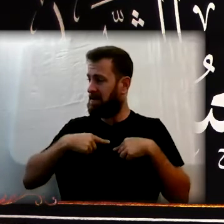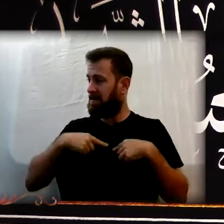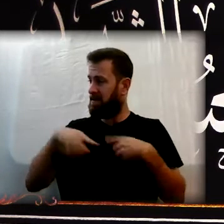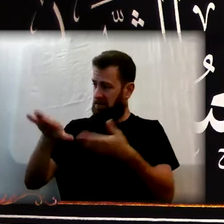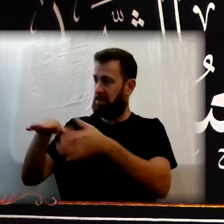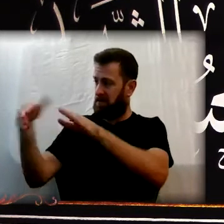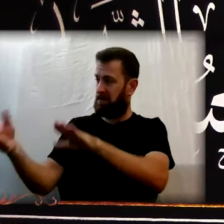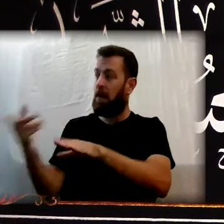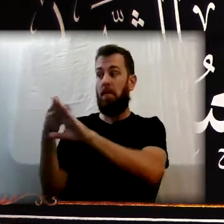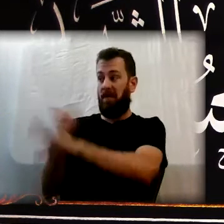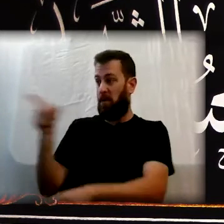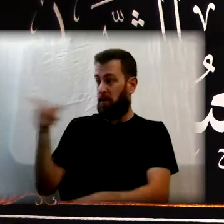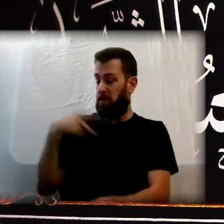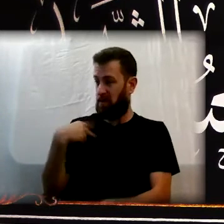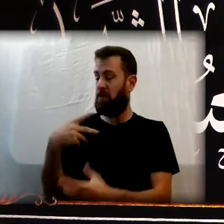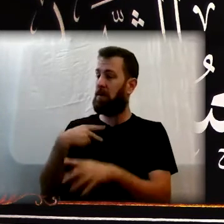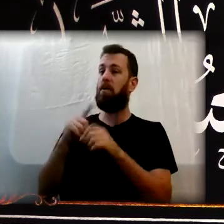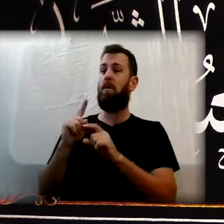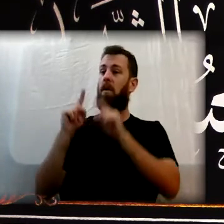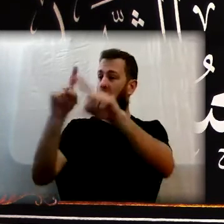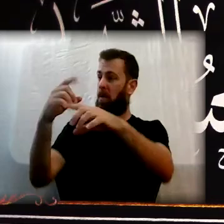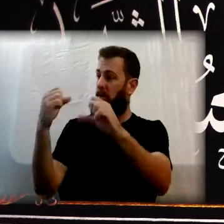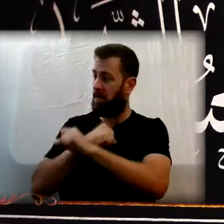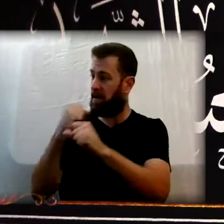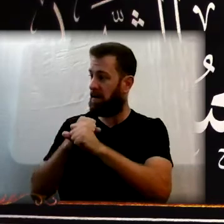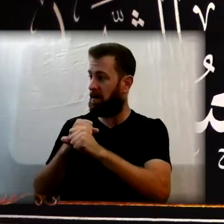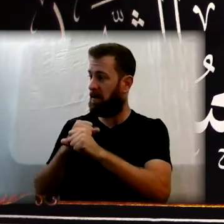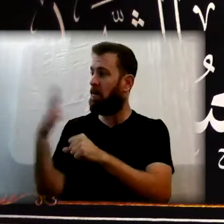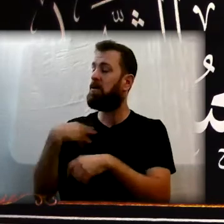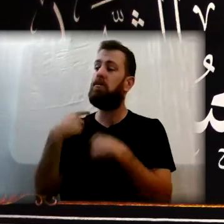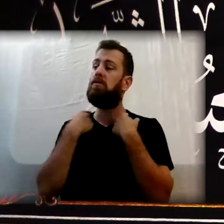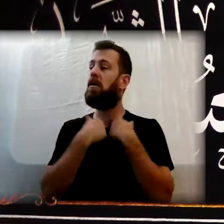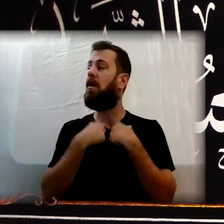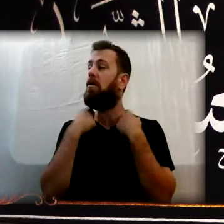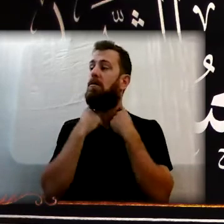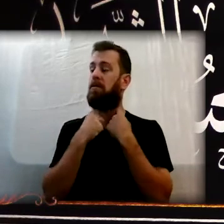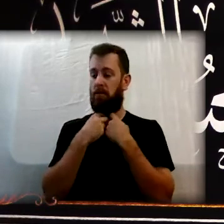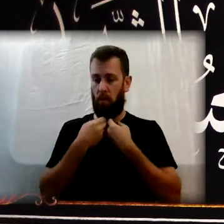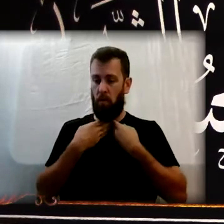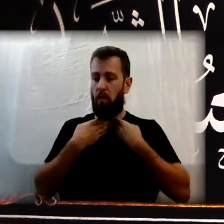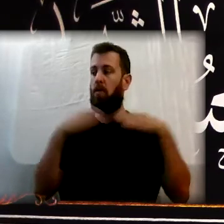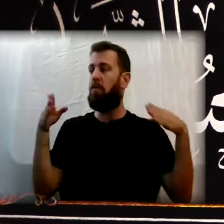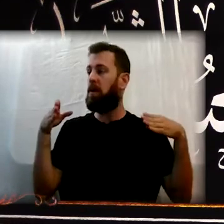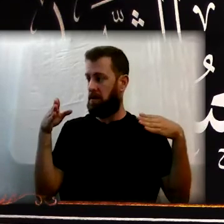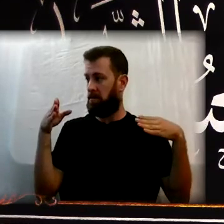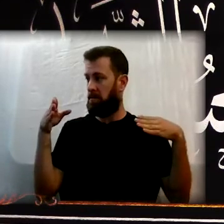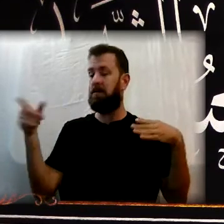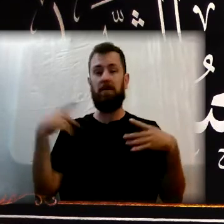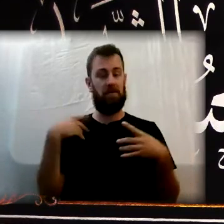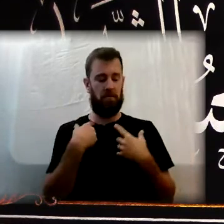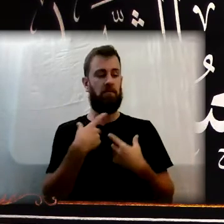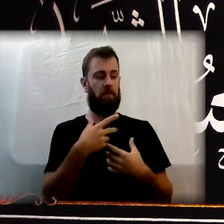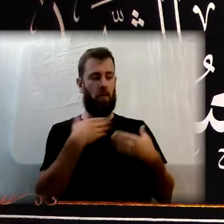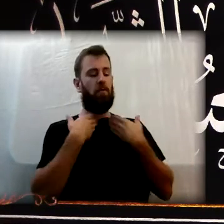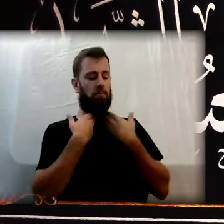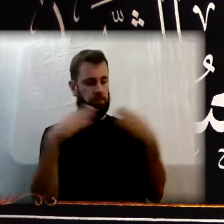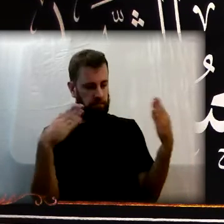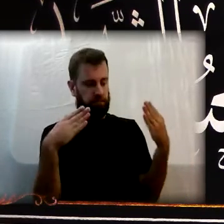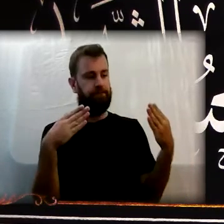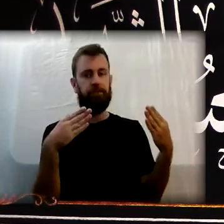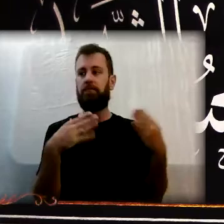into the battlefield, I want you to open your collar." Aba Abdullah al-Hussein opens his